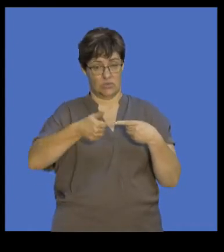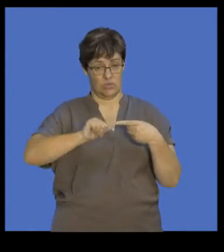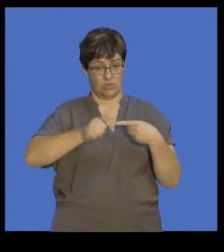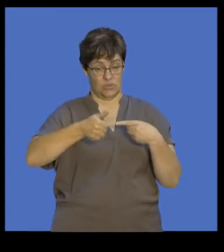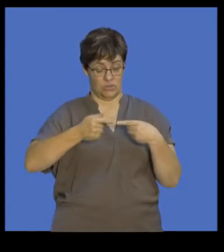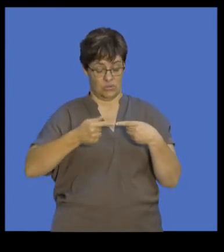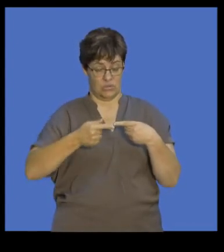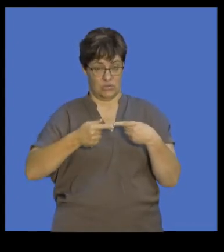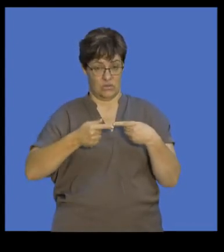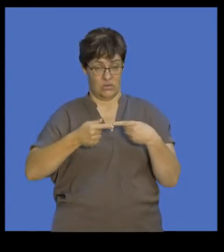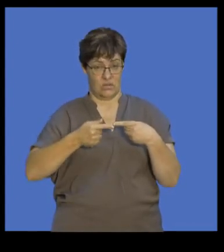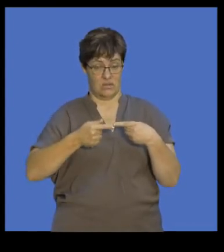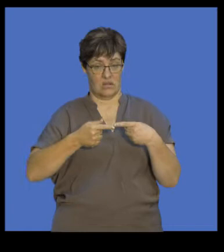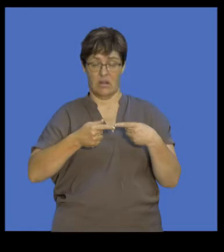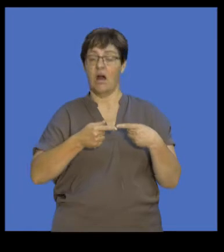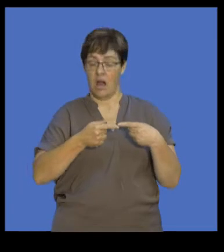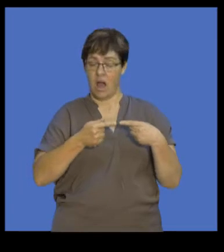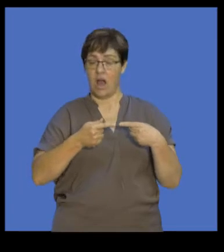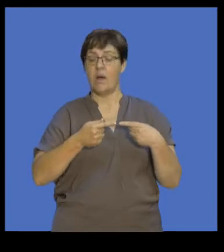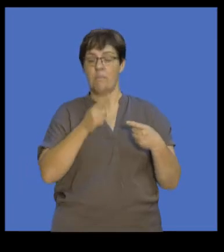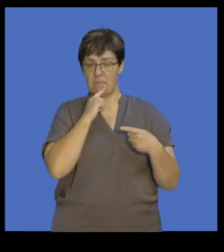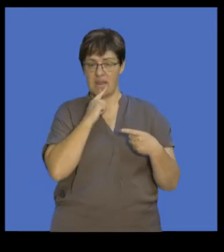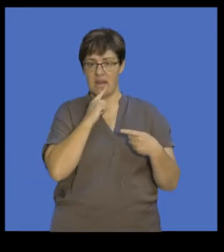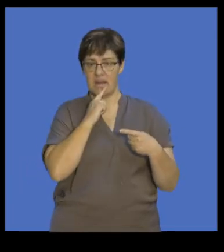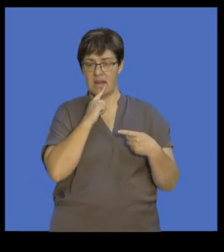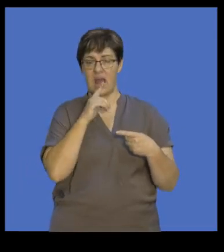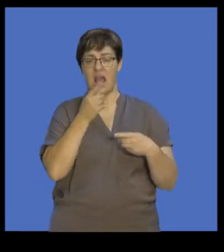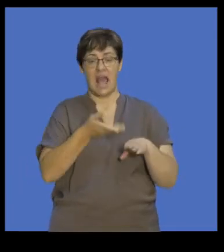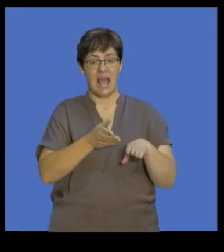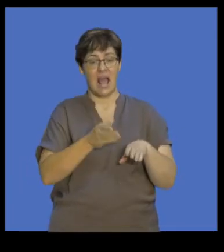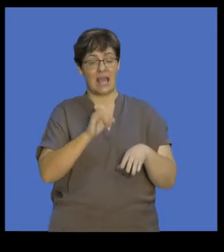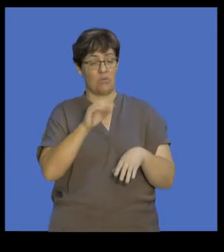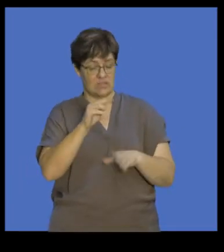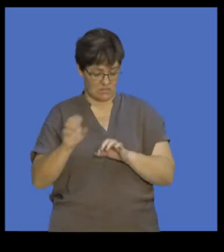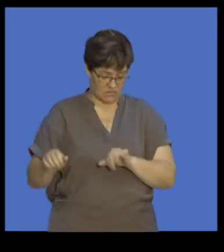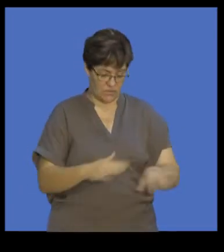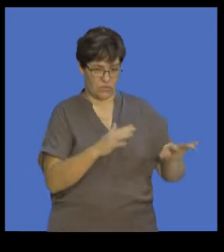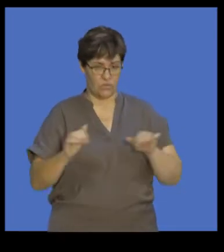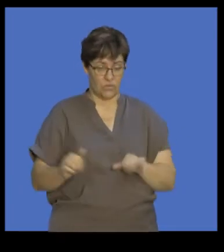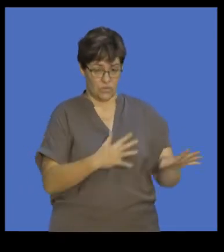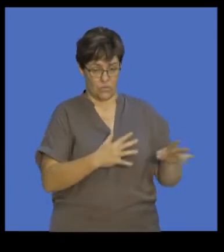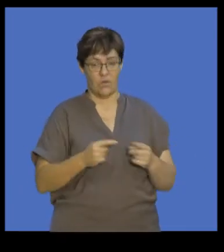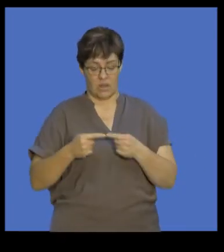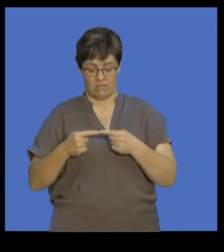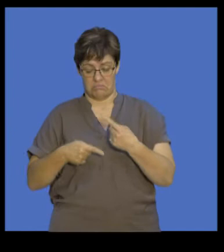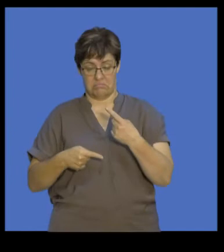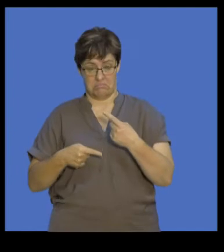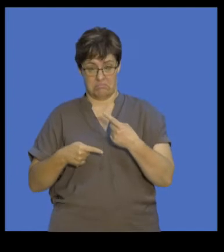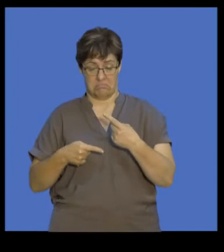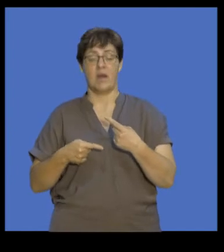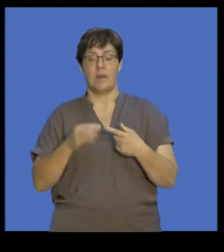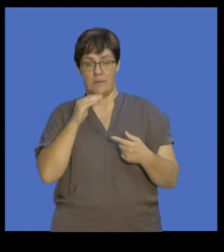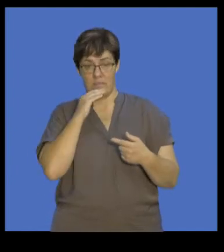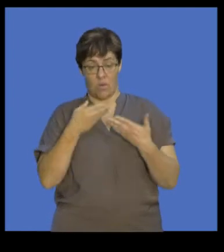Okay, in a closed switch, actually, it says to us that current will be flowing, and then this is a broken switch or an open